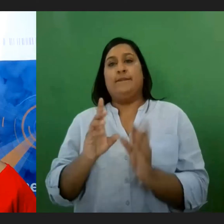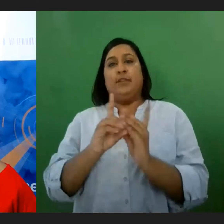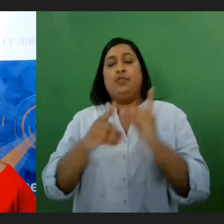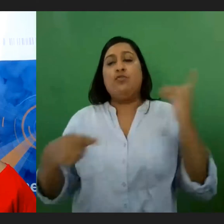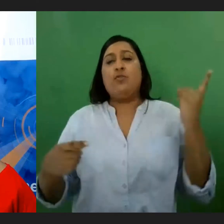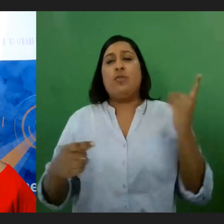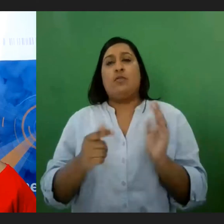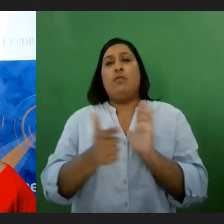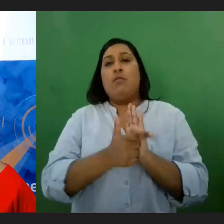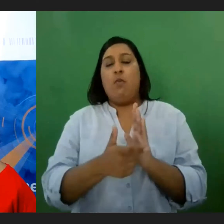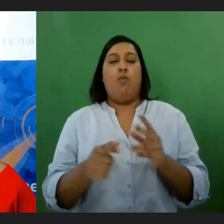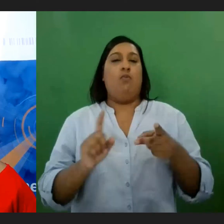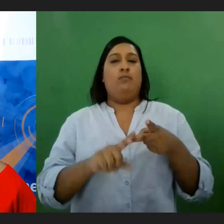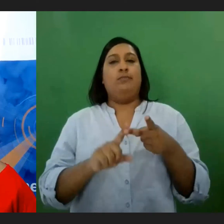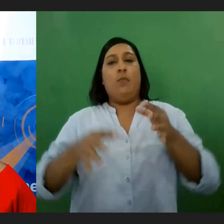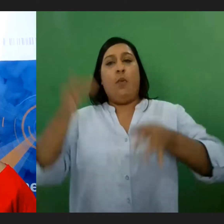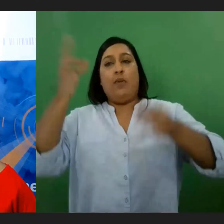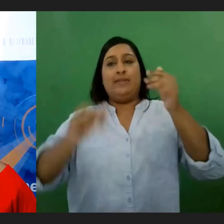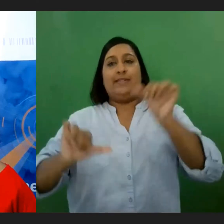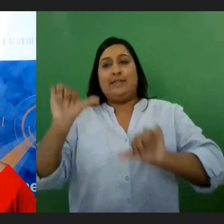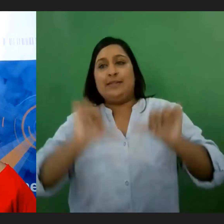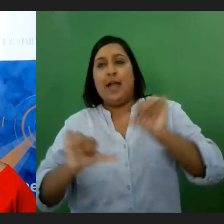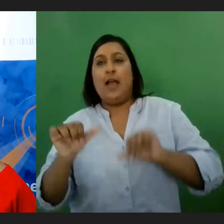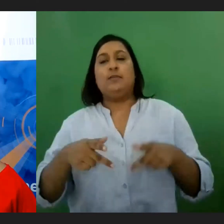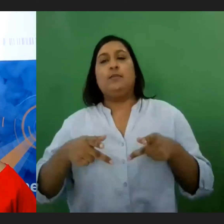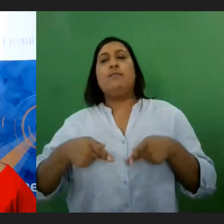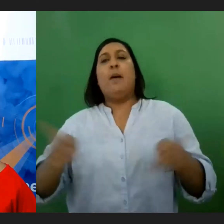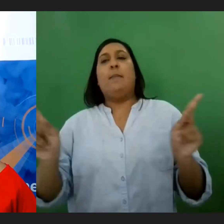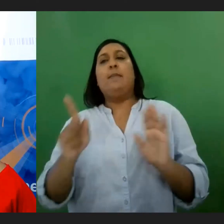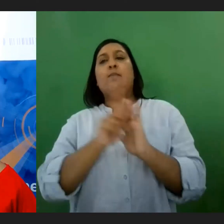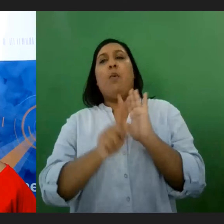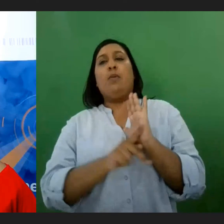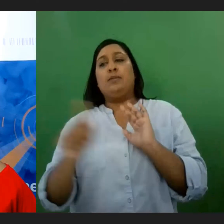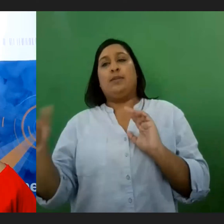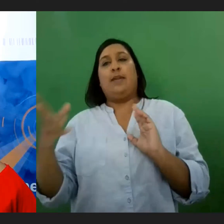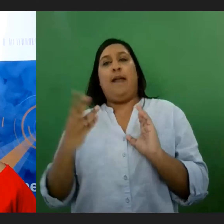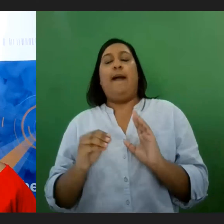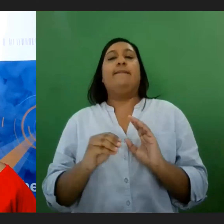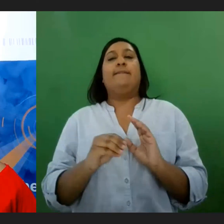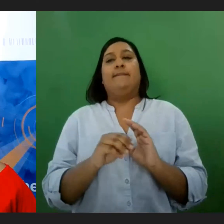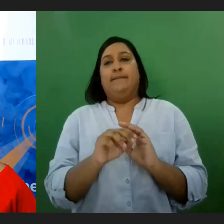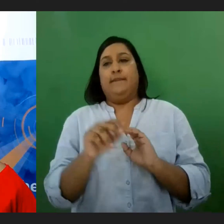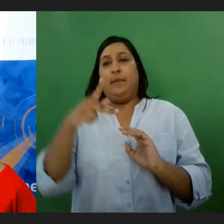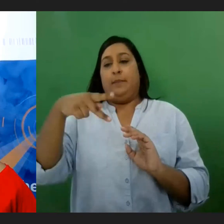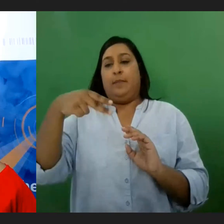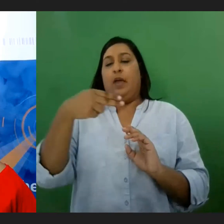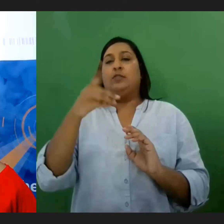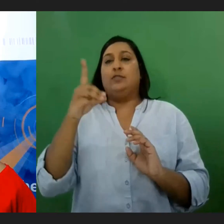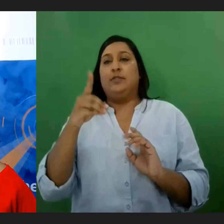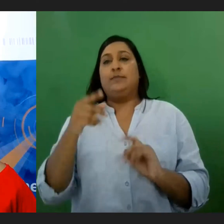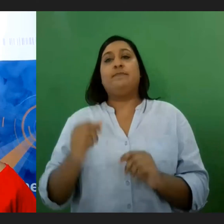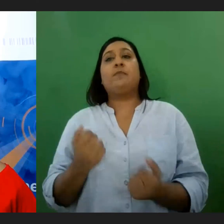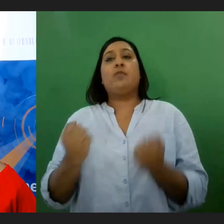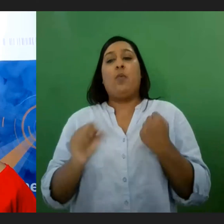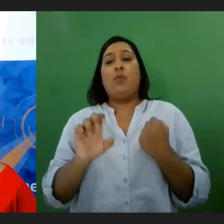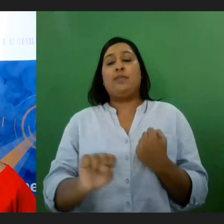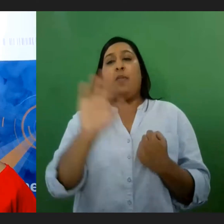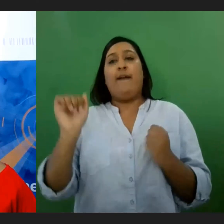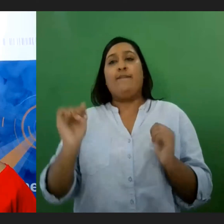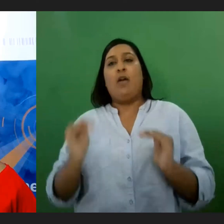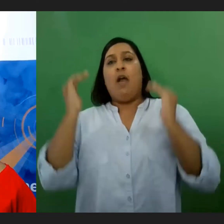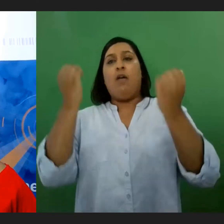has a PhD in public policy. She is an advocate at the High Court in South Africa